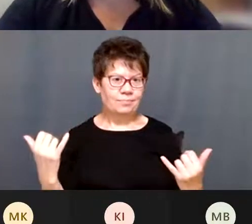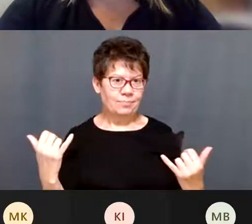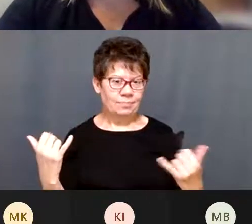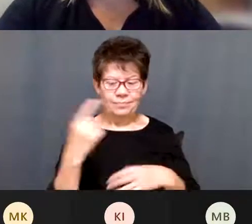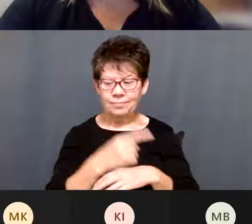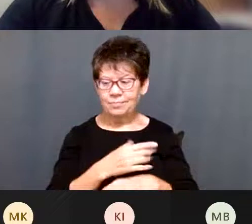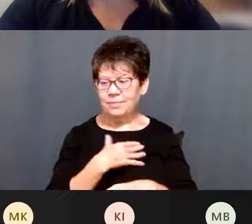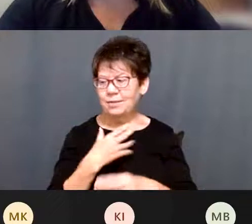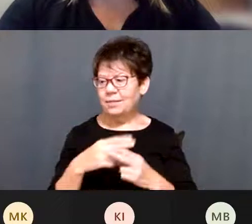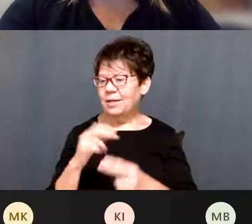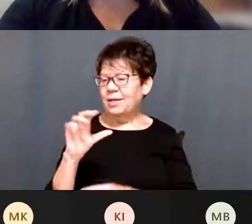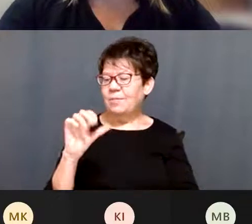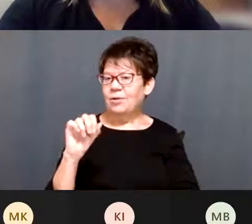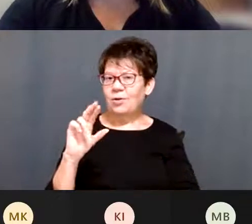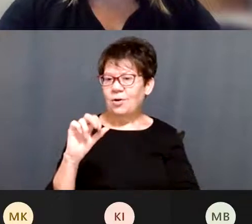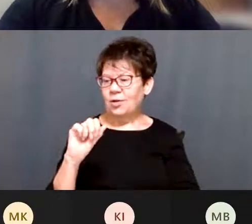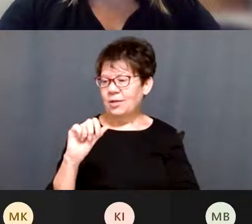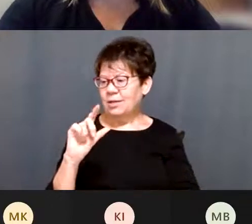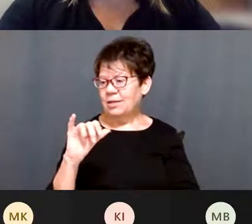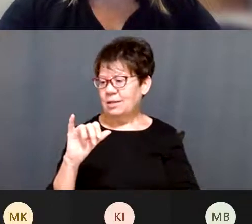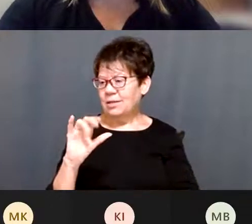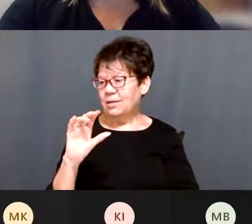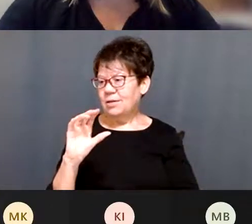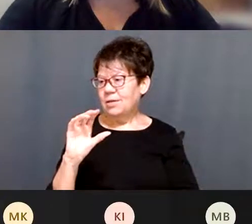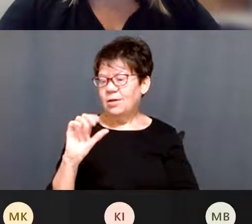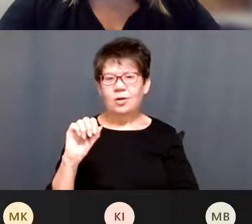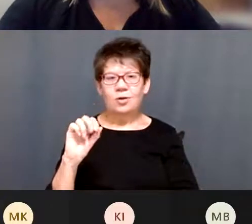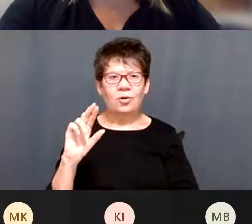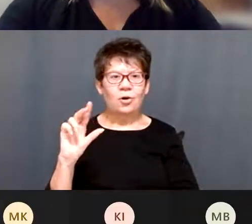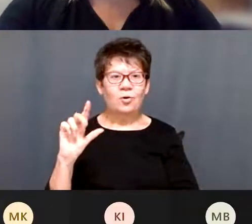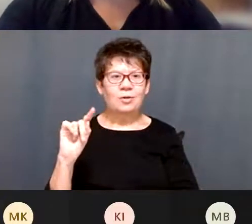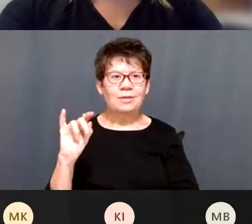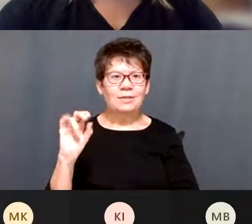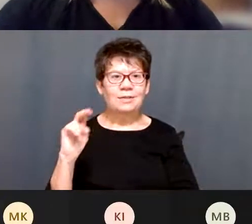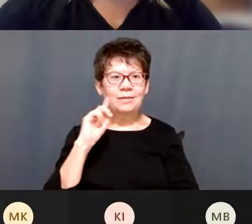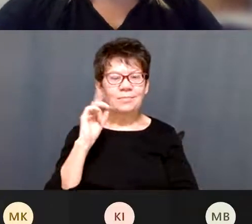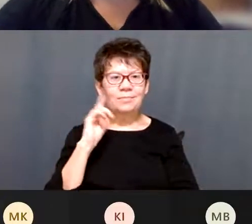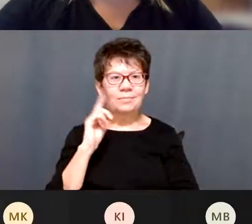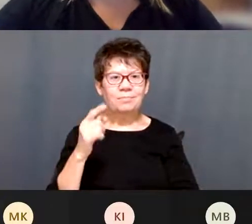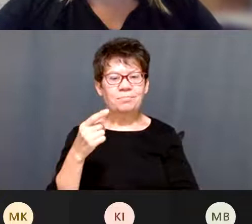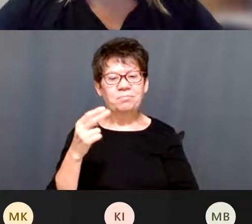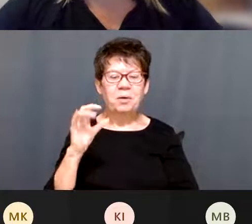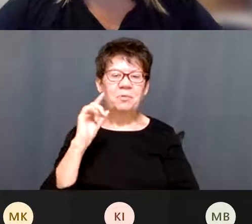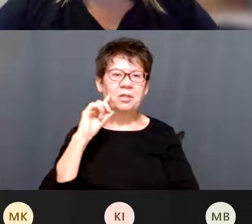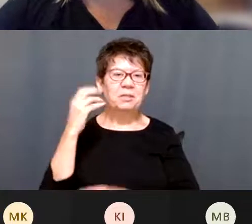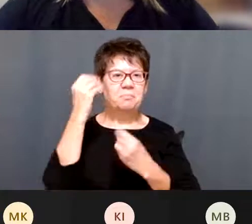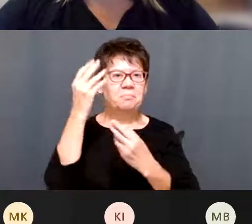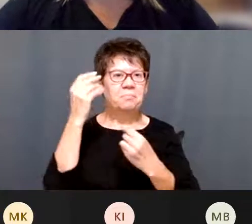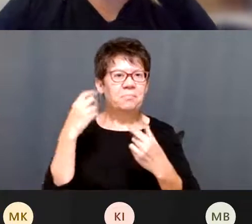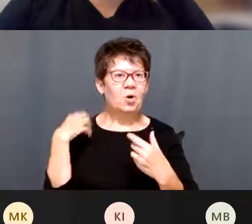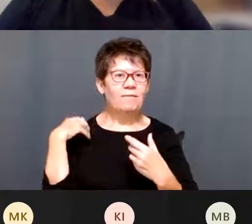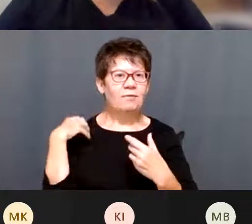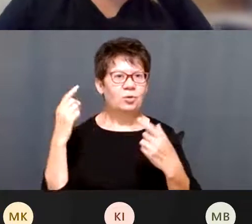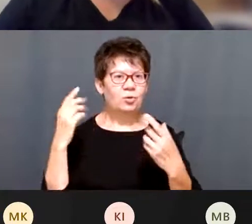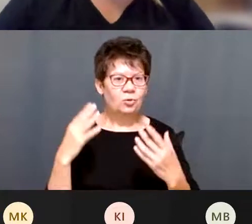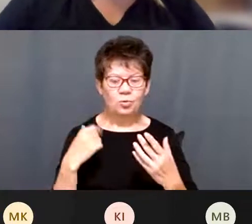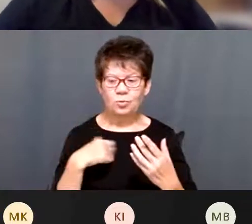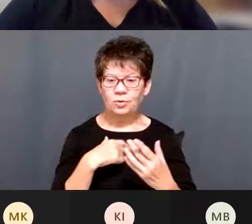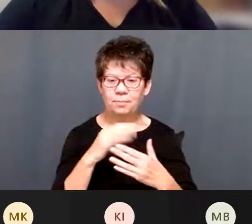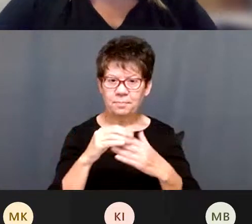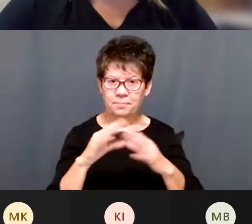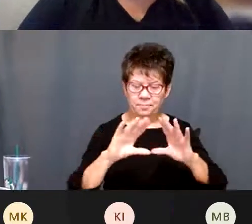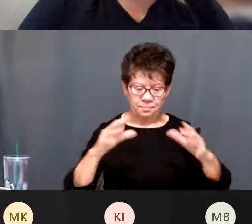name is Carly Carlton. I'm the Public Information Officer here at DIDD. And with us today, we have some of our leadership,